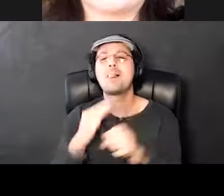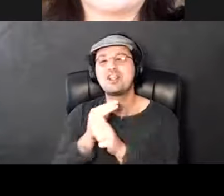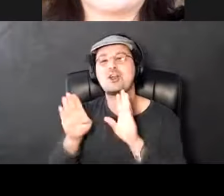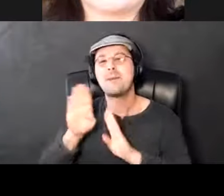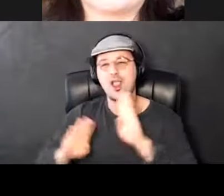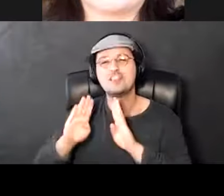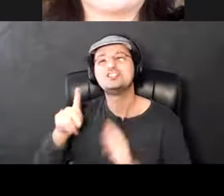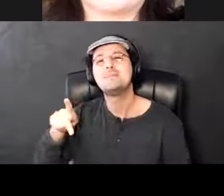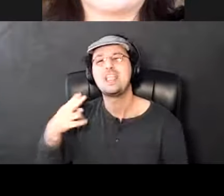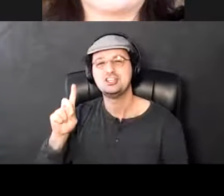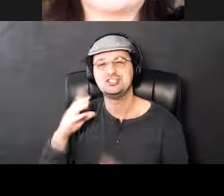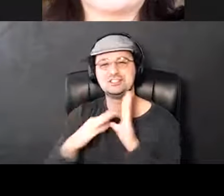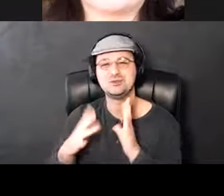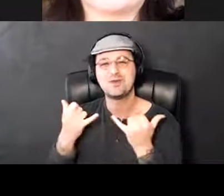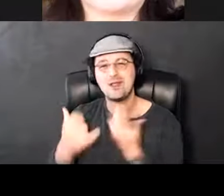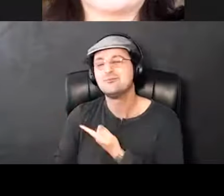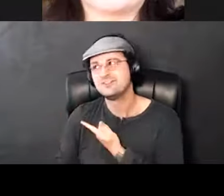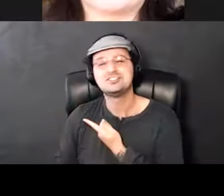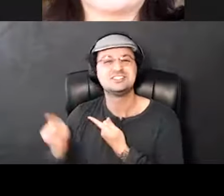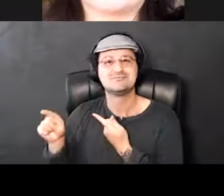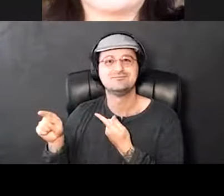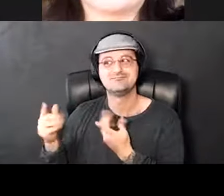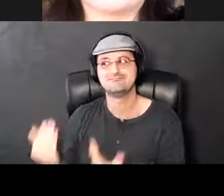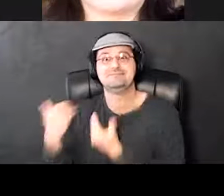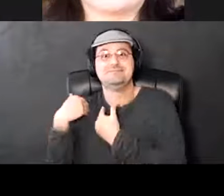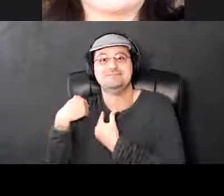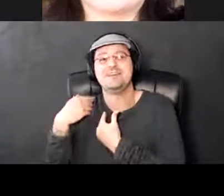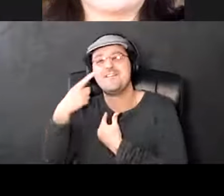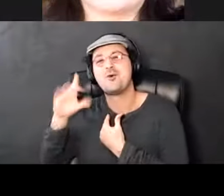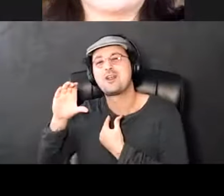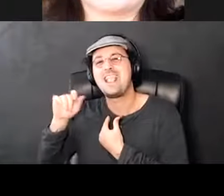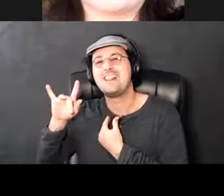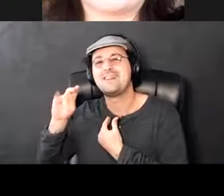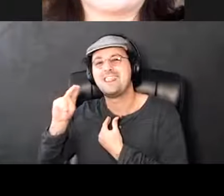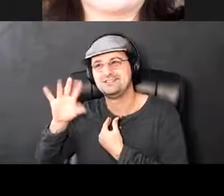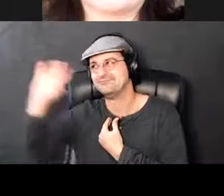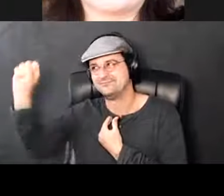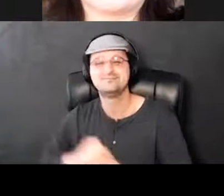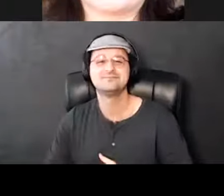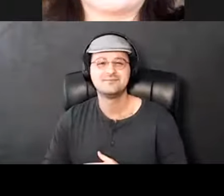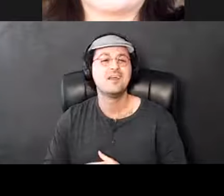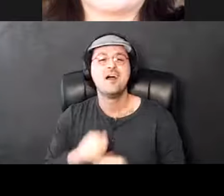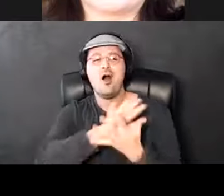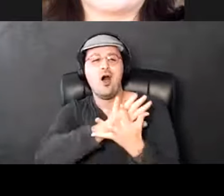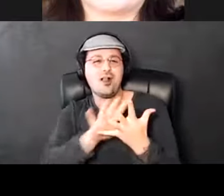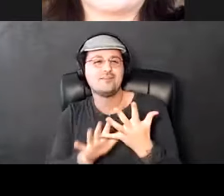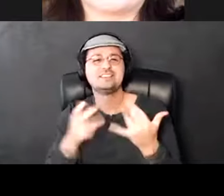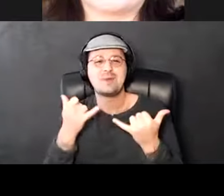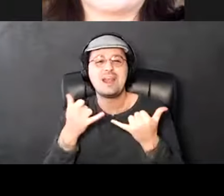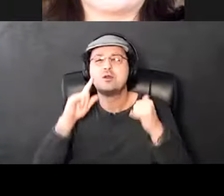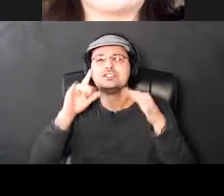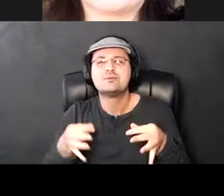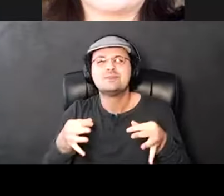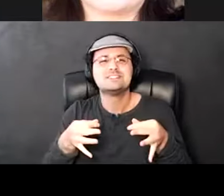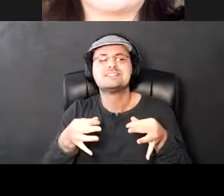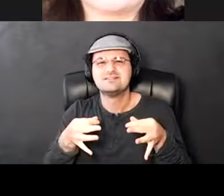who kind of has picked up where Caitlin has left off on this project. And all of these, again, kind of focus on what determines different fates